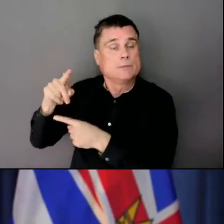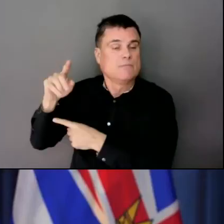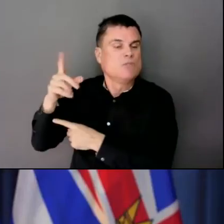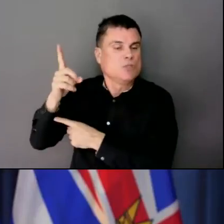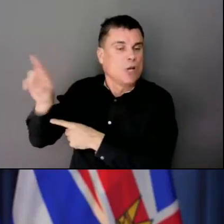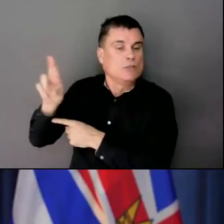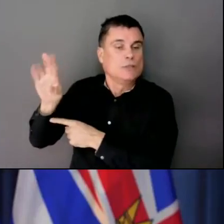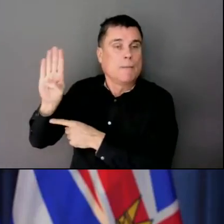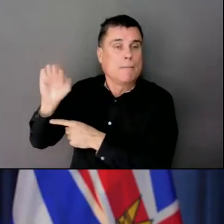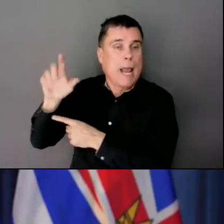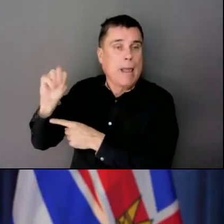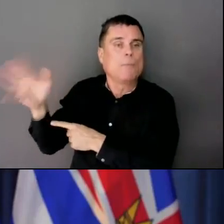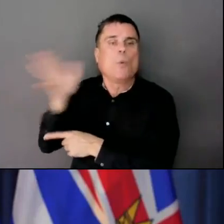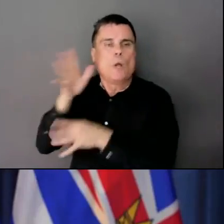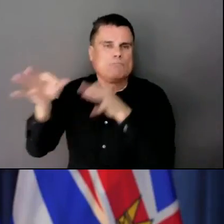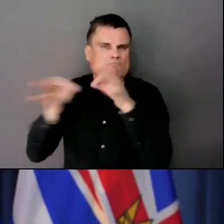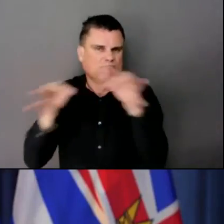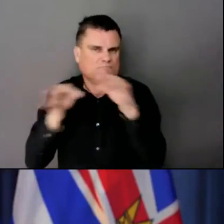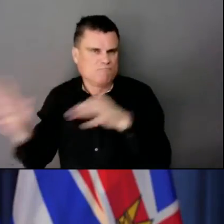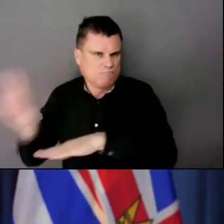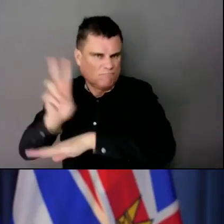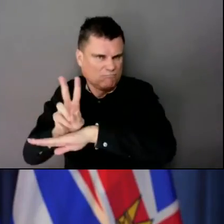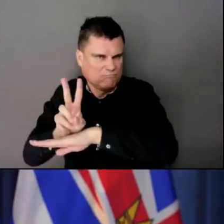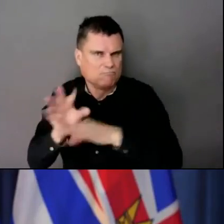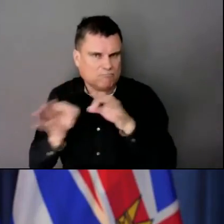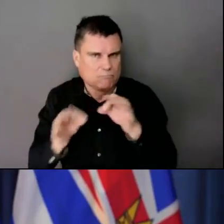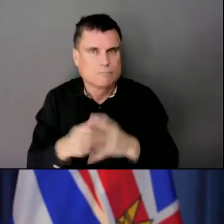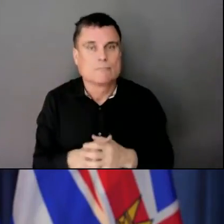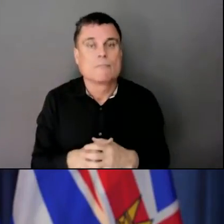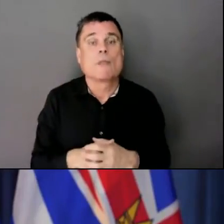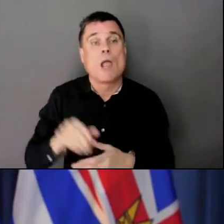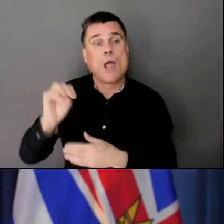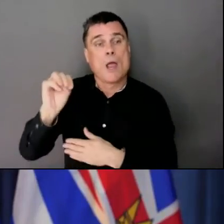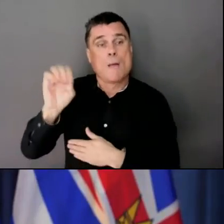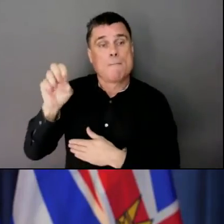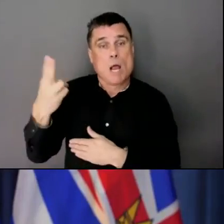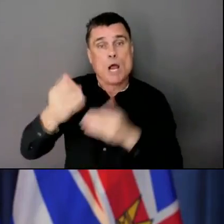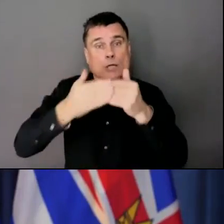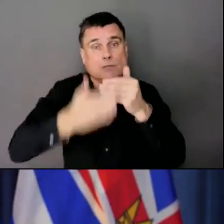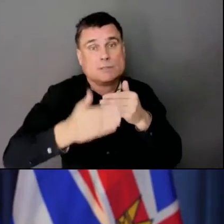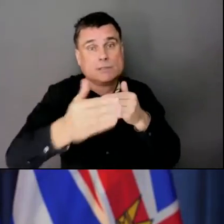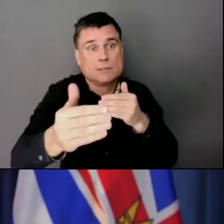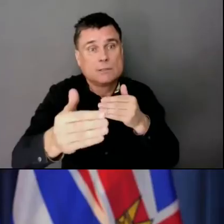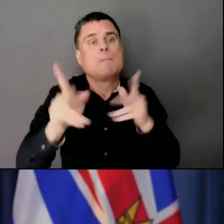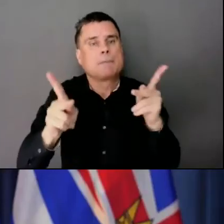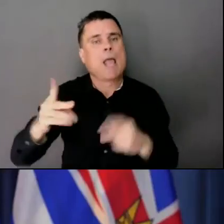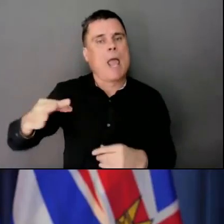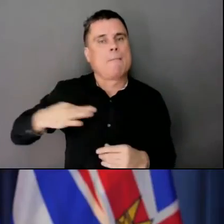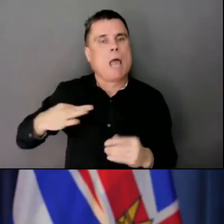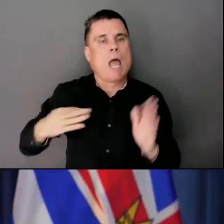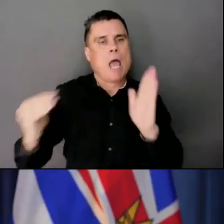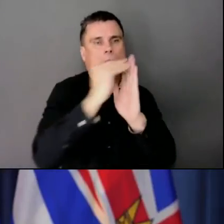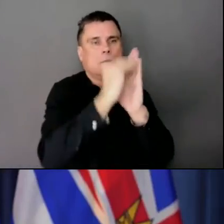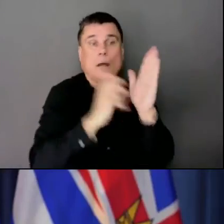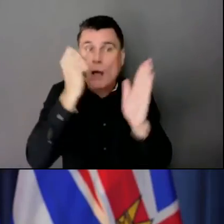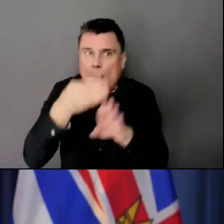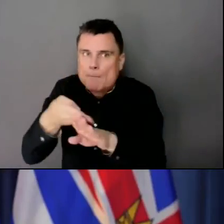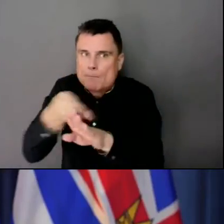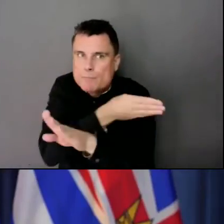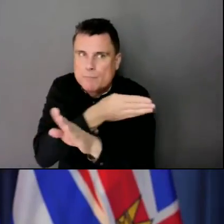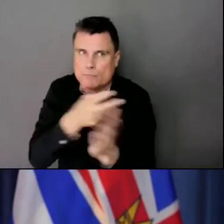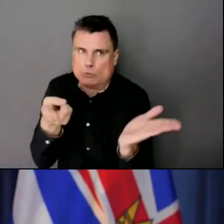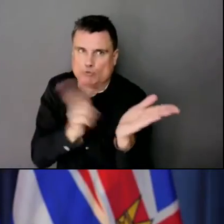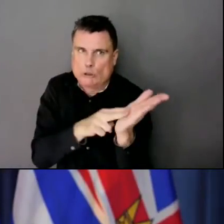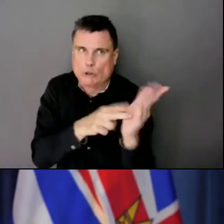eligible will be able to pre-register based on age to get access to the vaccine. And then when we get into April, the general